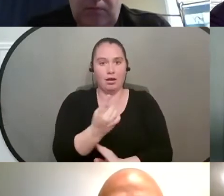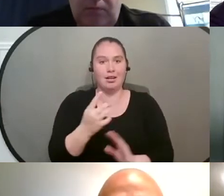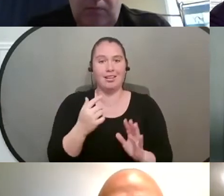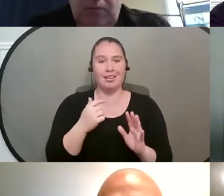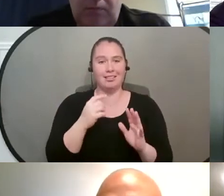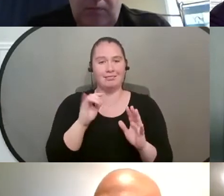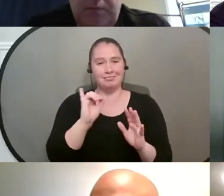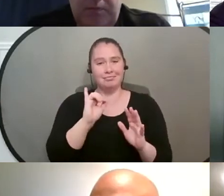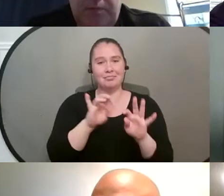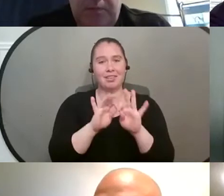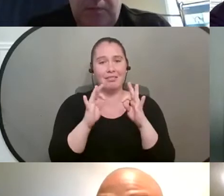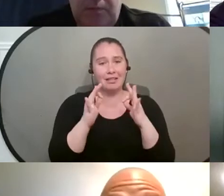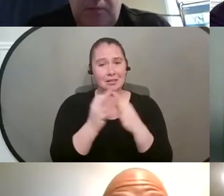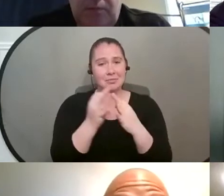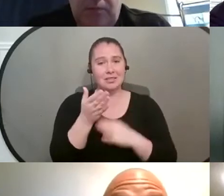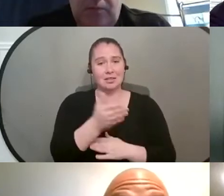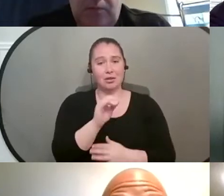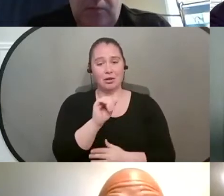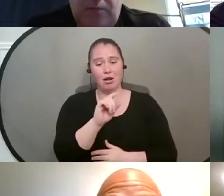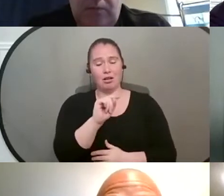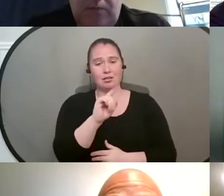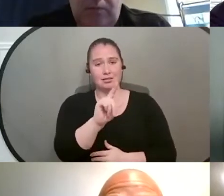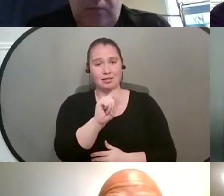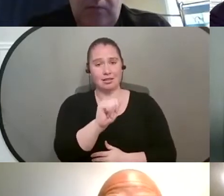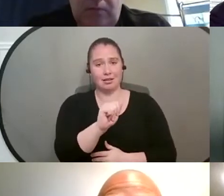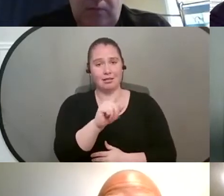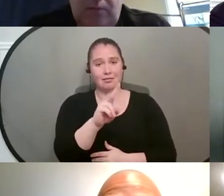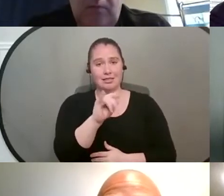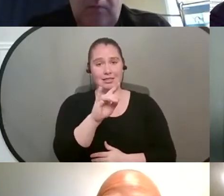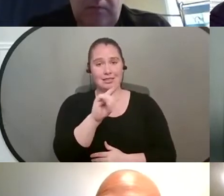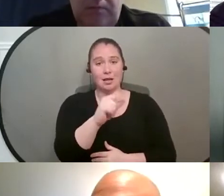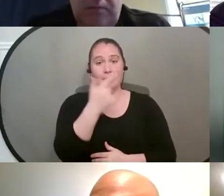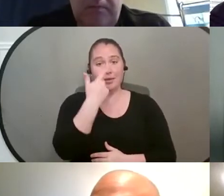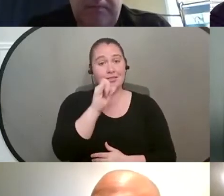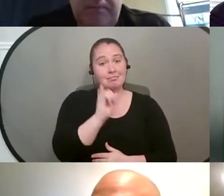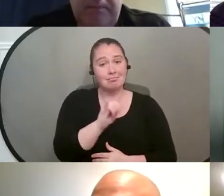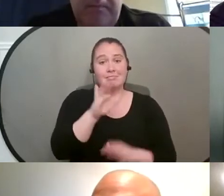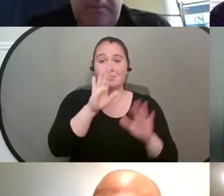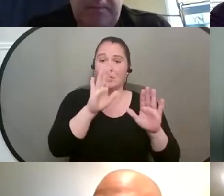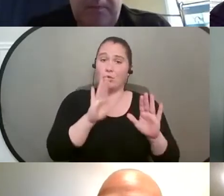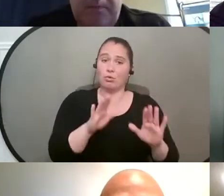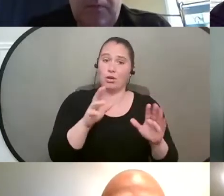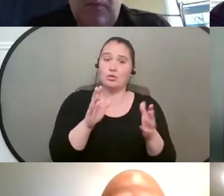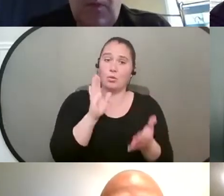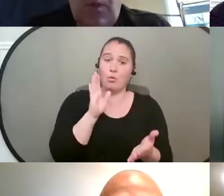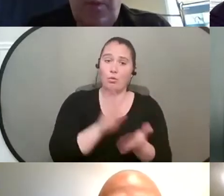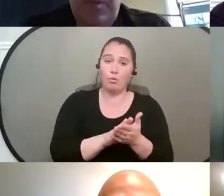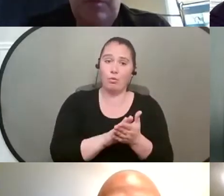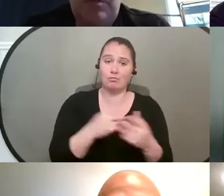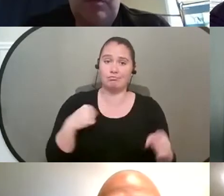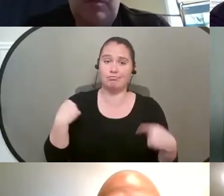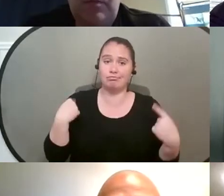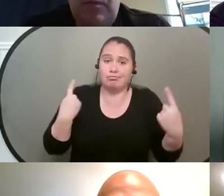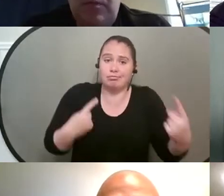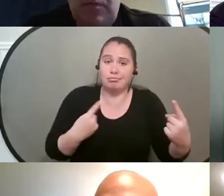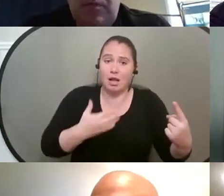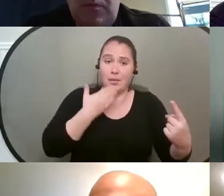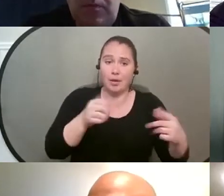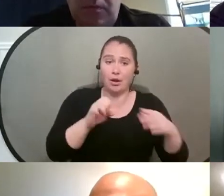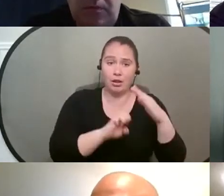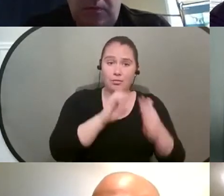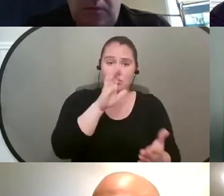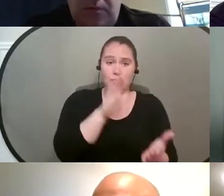Vista that travel to that school, because it's a great school, and it's been one of our better elementary schools in our